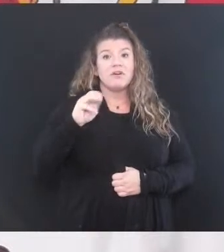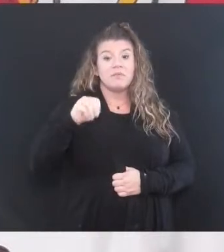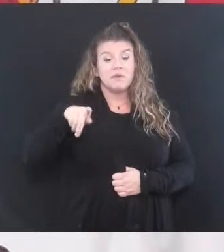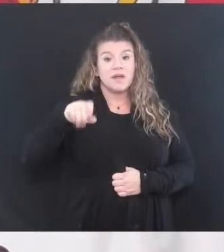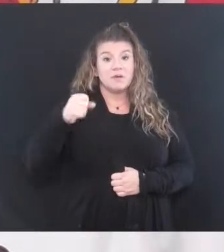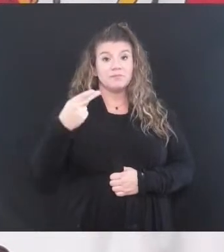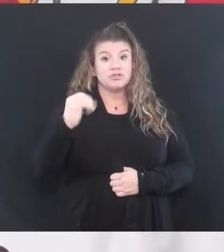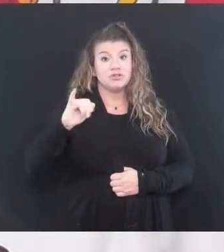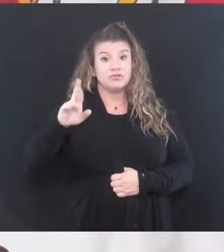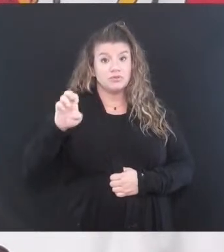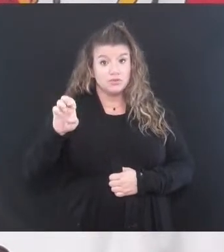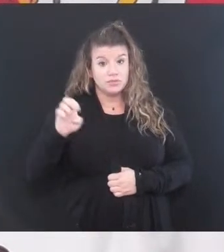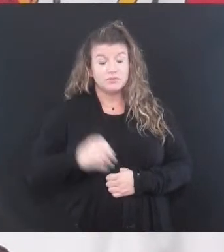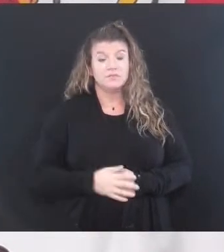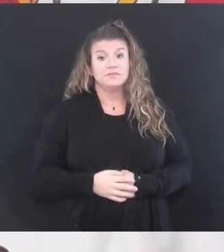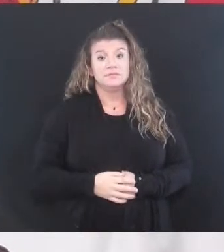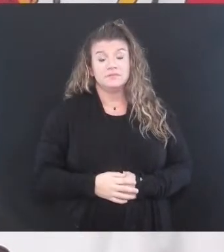County.